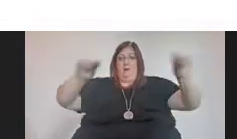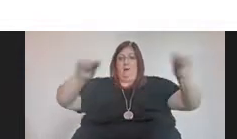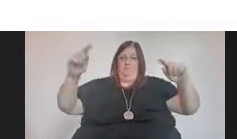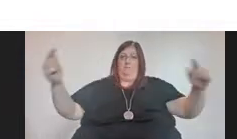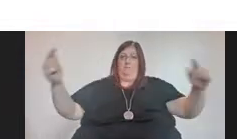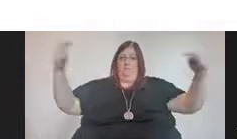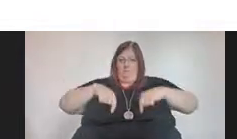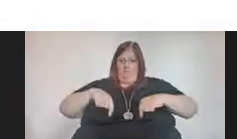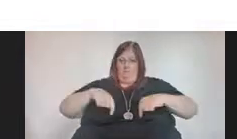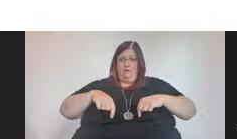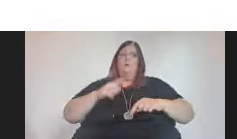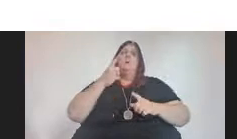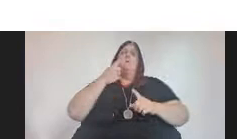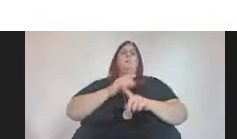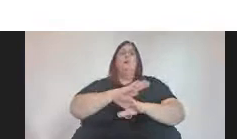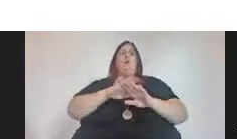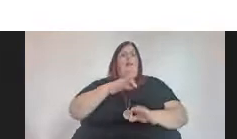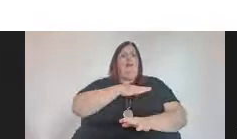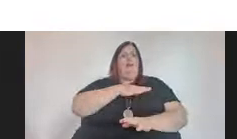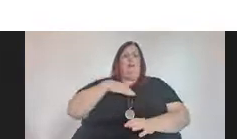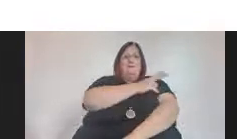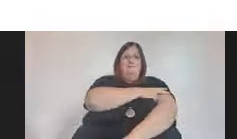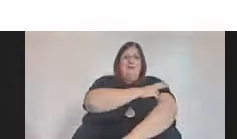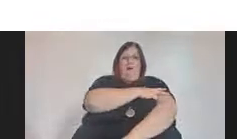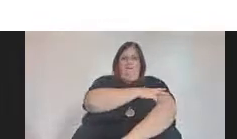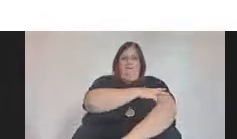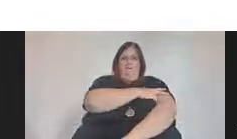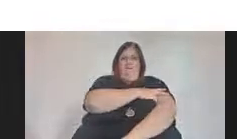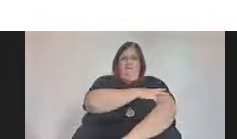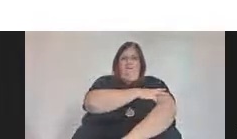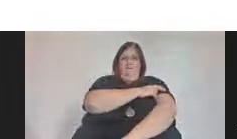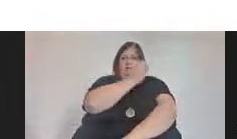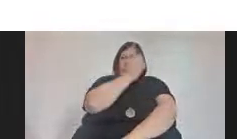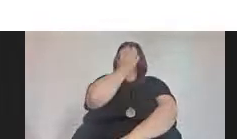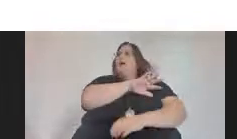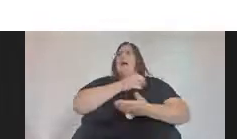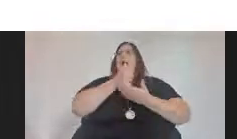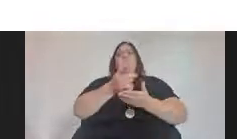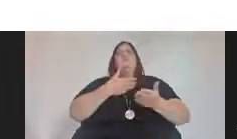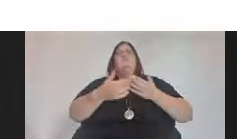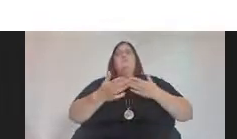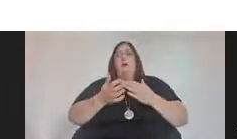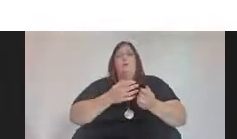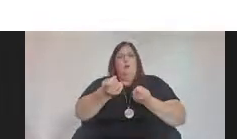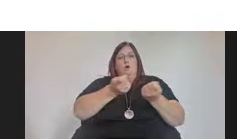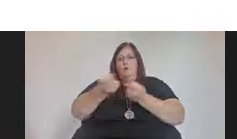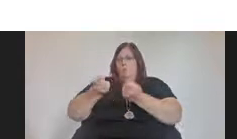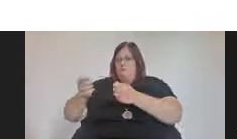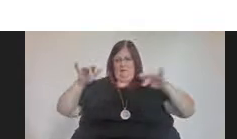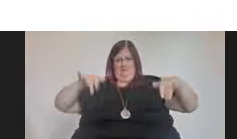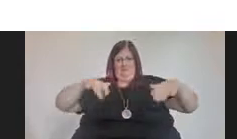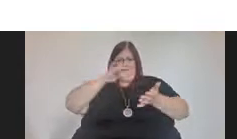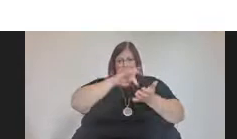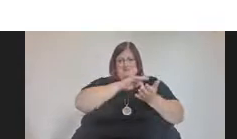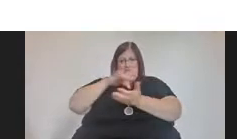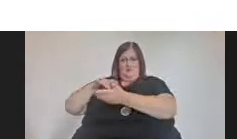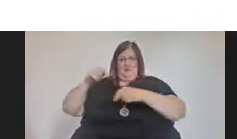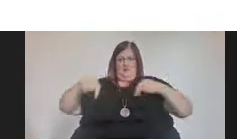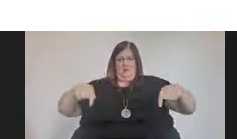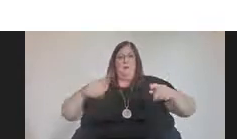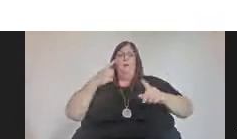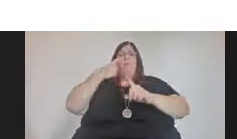but also non-clinical staff who were really, really central to the administration and coordination of this, and colleagues from